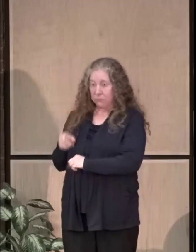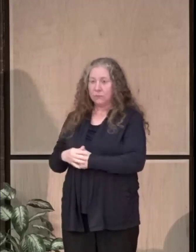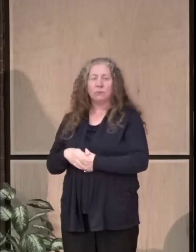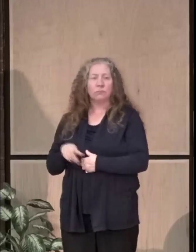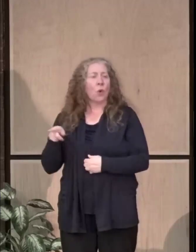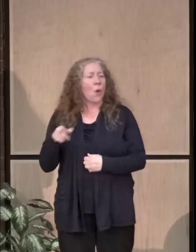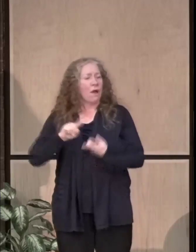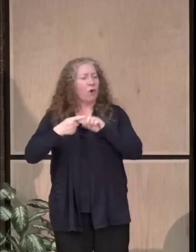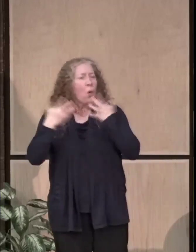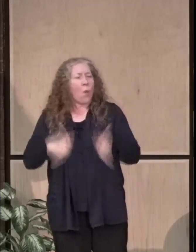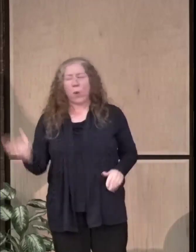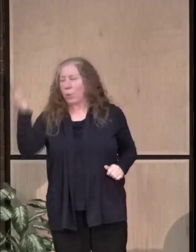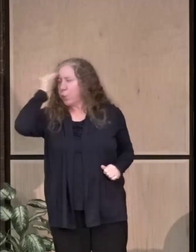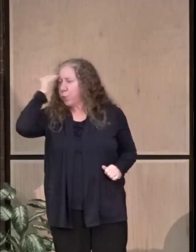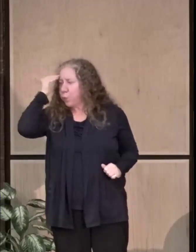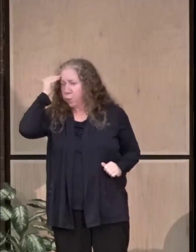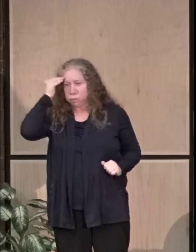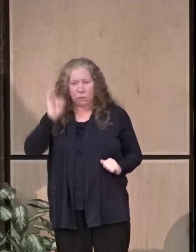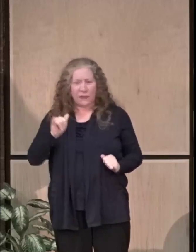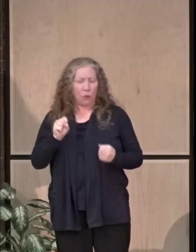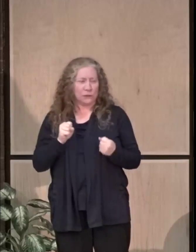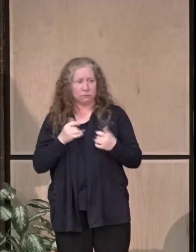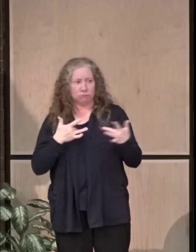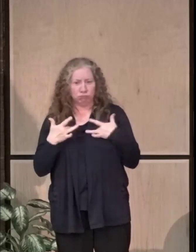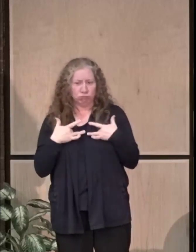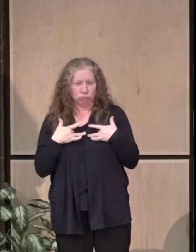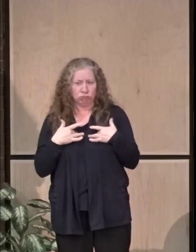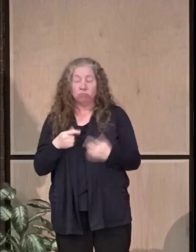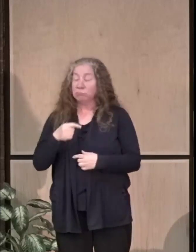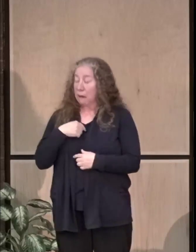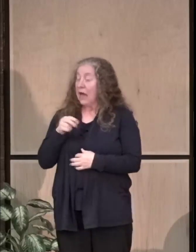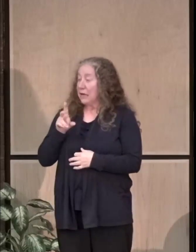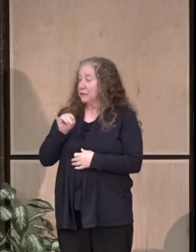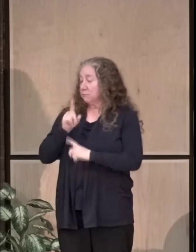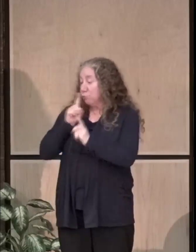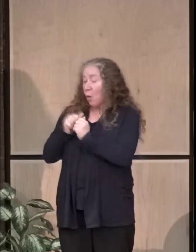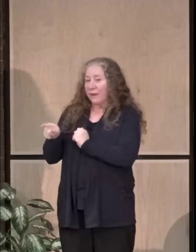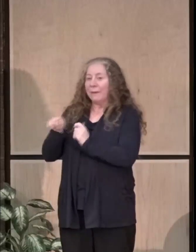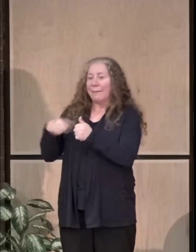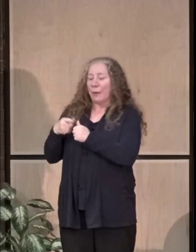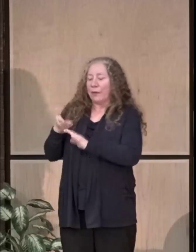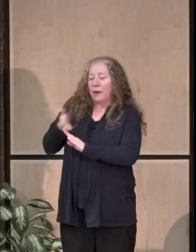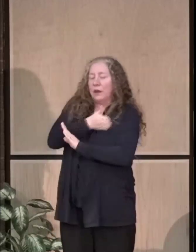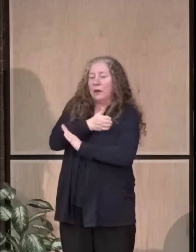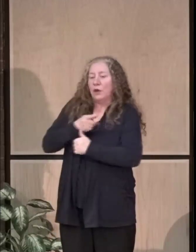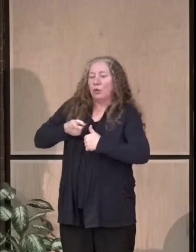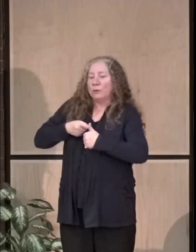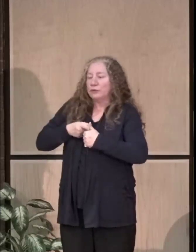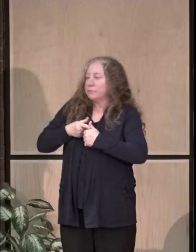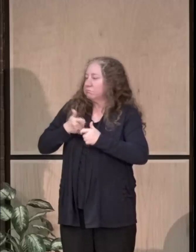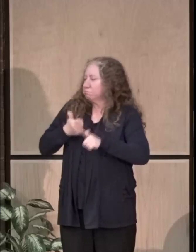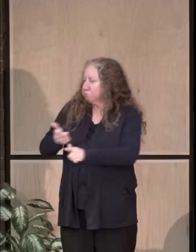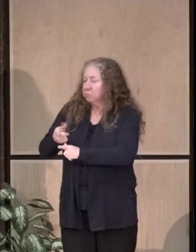already aware that that was an issue. I did speak with him regarding the personal and firearms. And he was